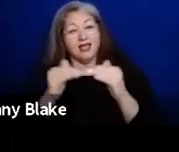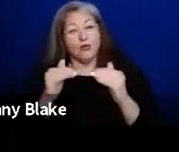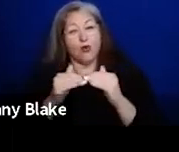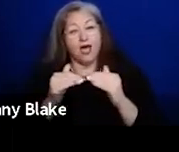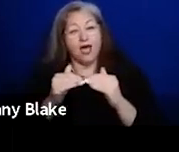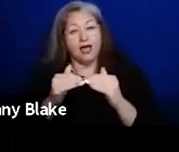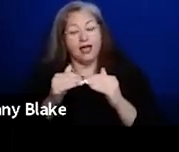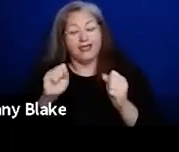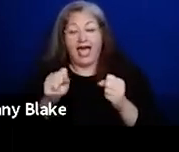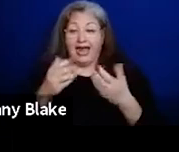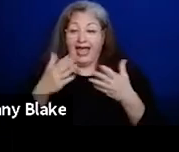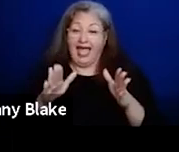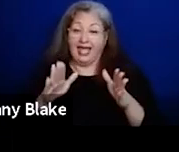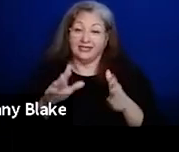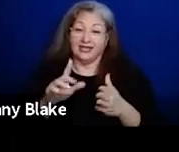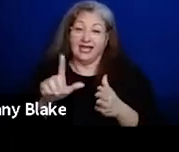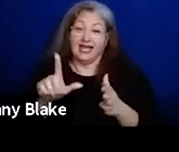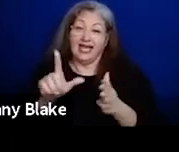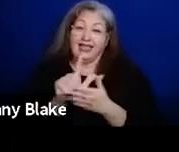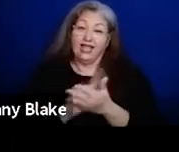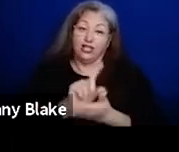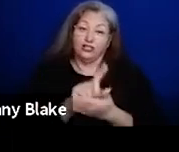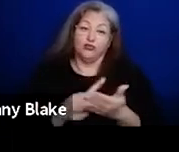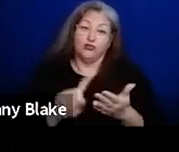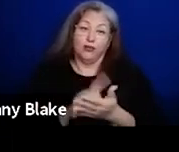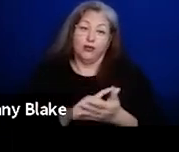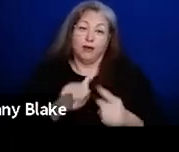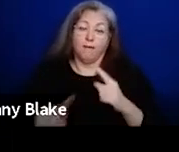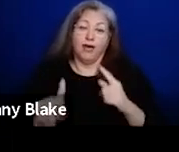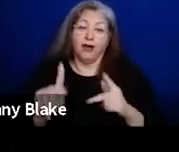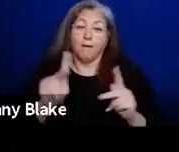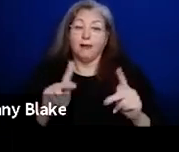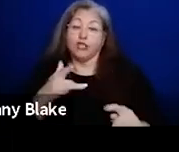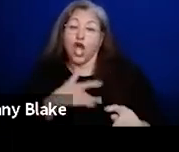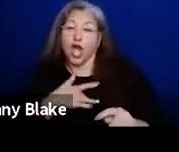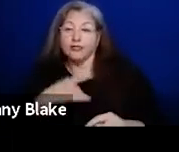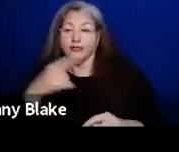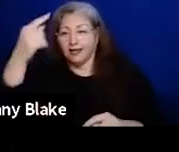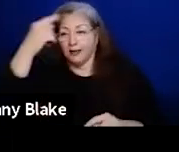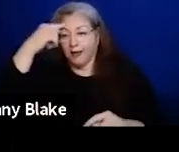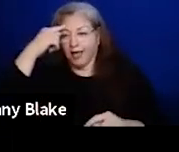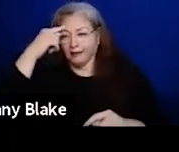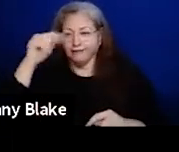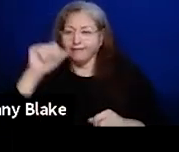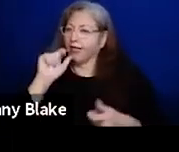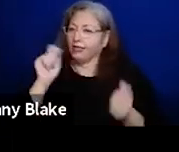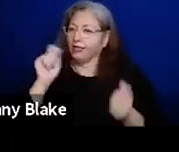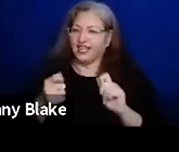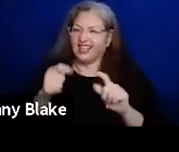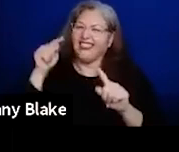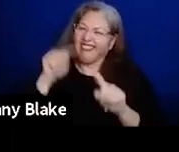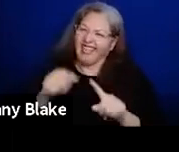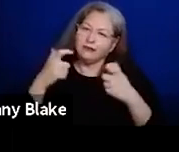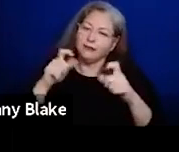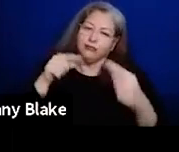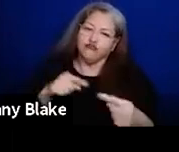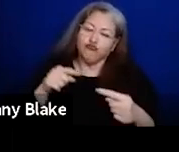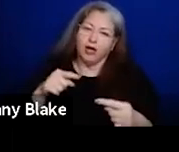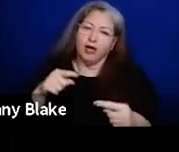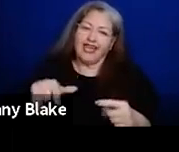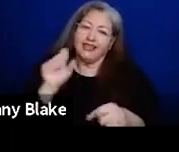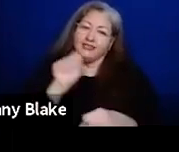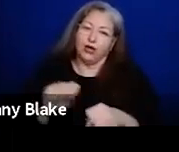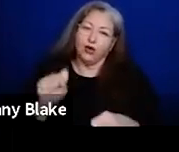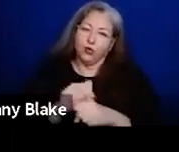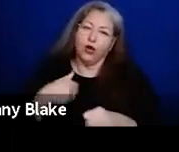legal discrimination, but it doesn't do much to change hearts and minds. That's the struggle, that's the work that we still need to do.